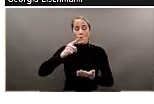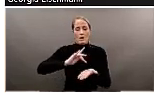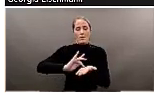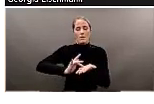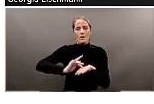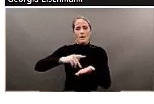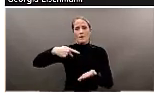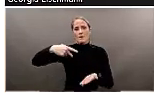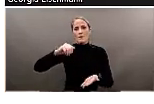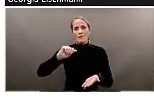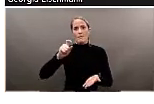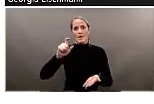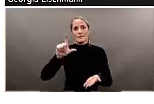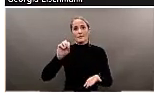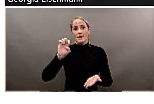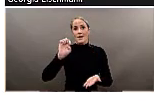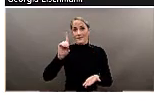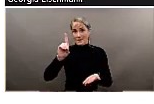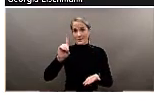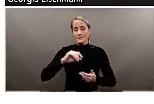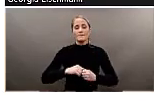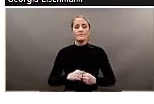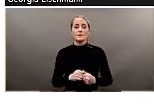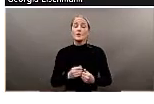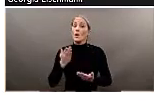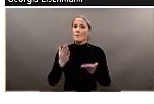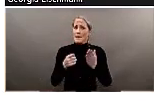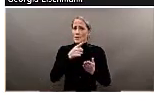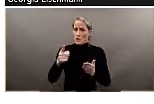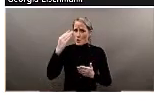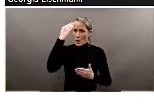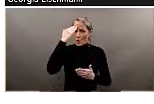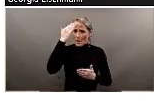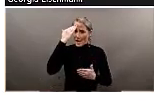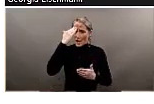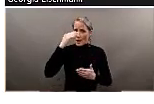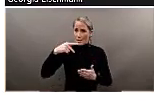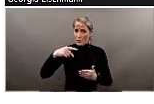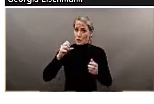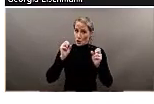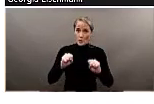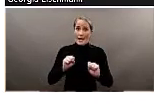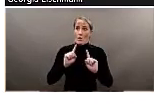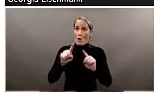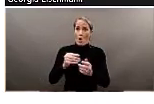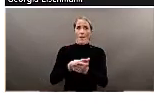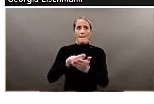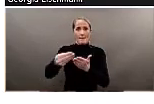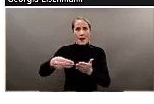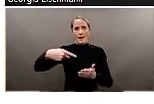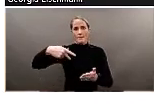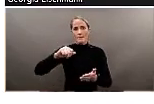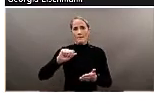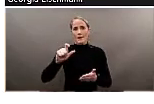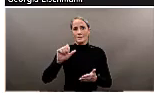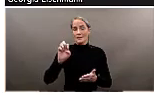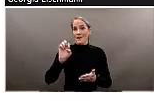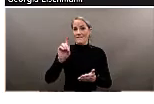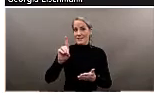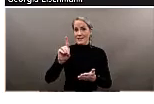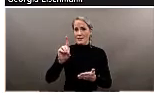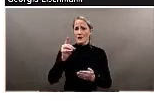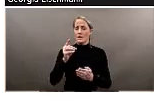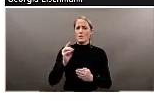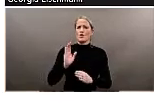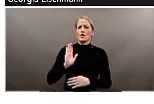are available. So you might be aware that Paxlovid is now commercially available within